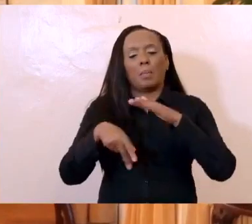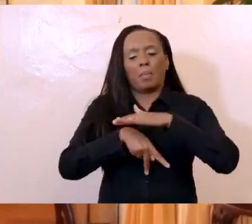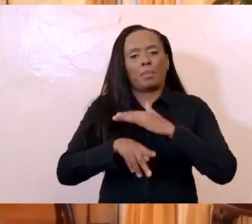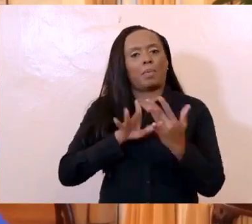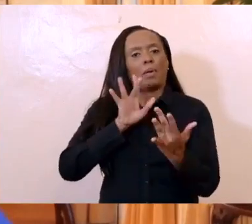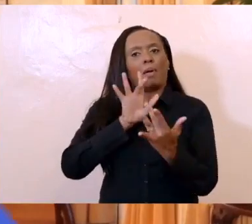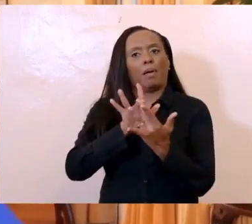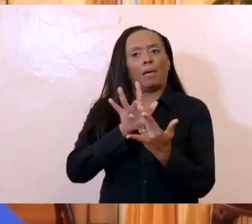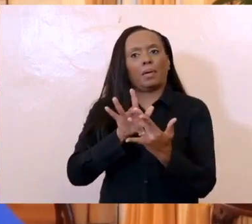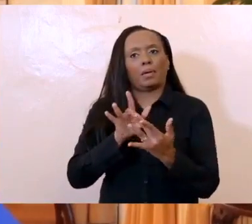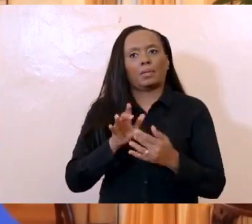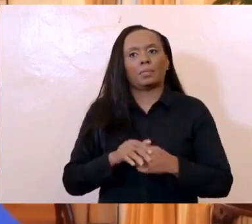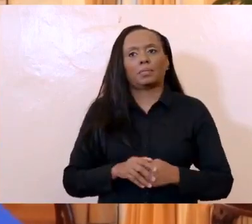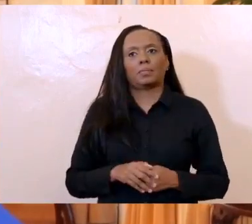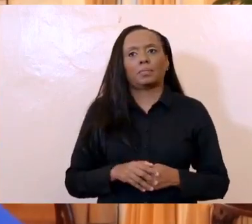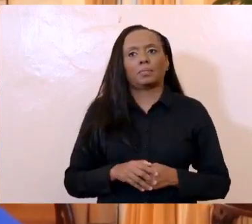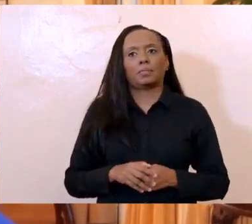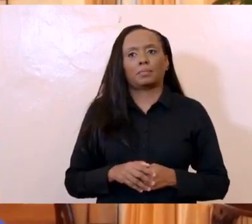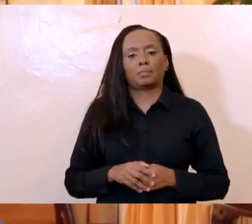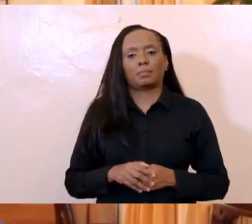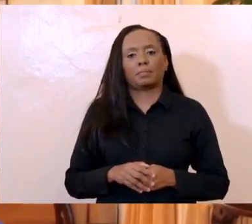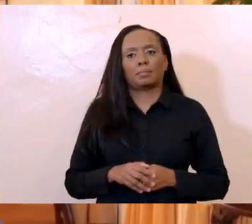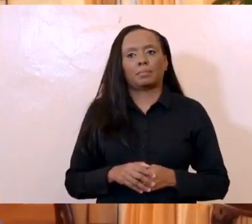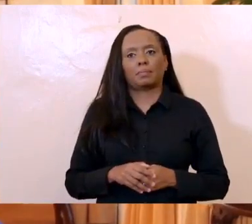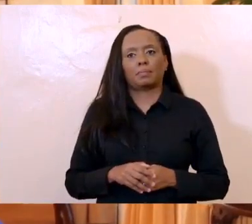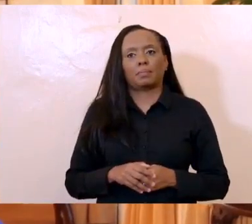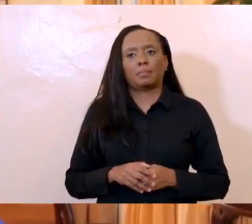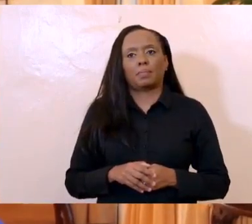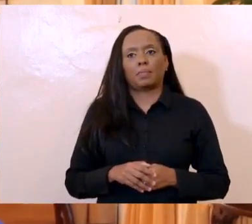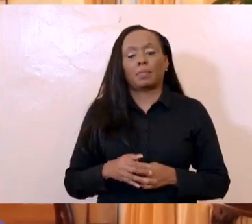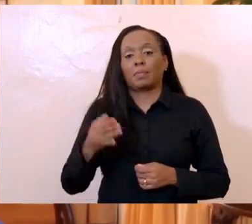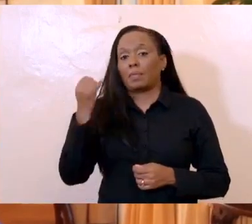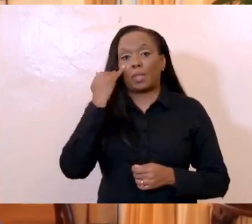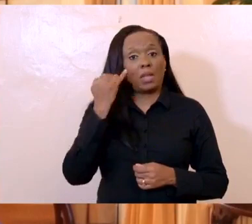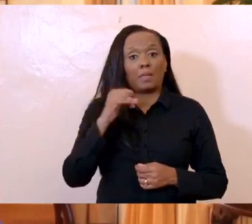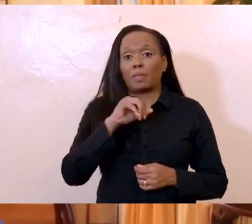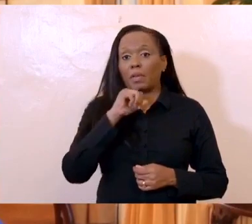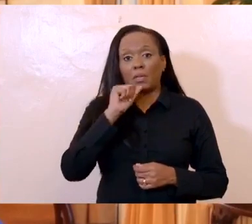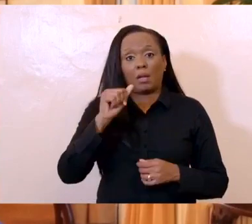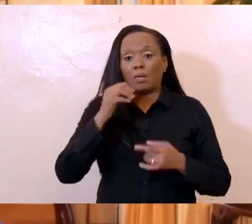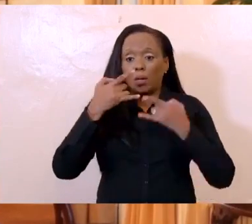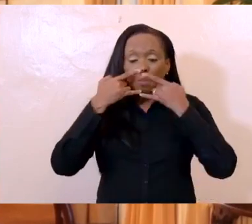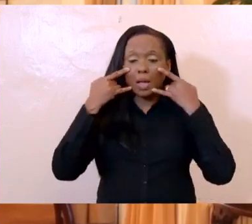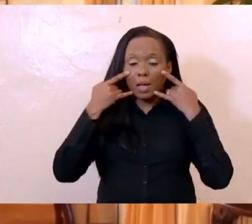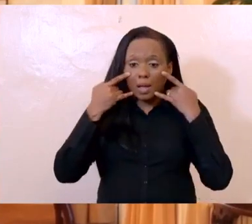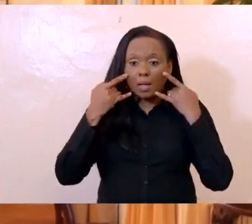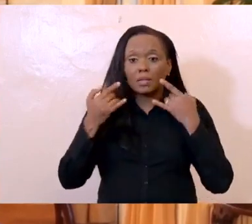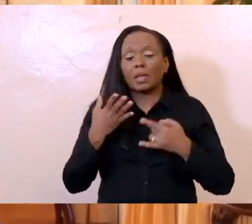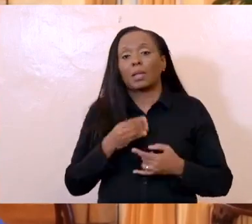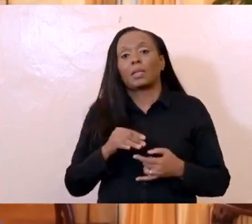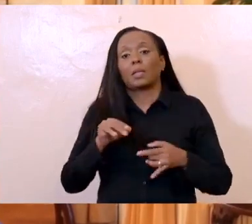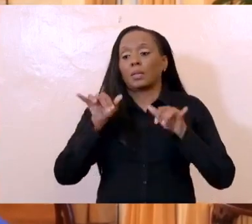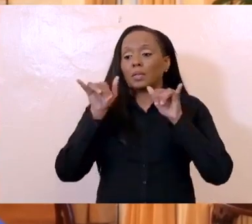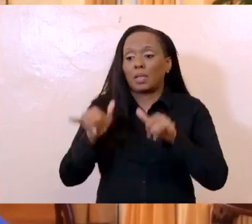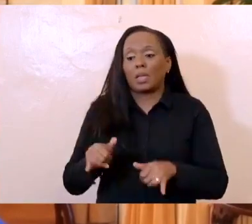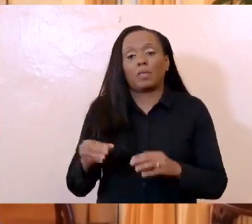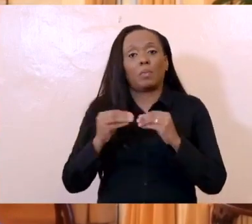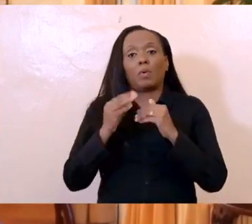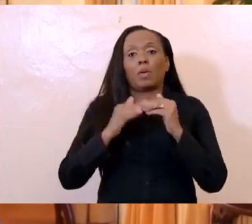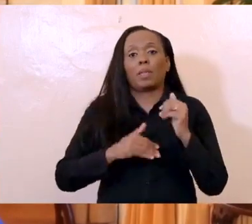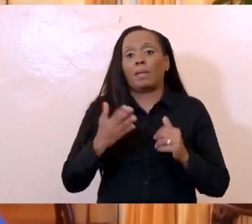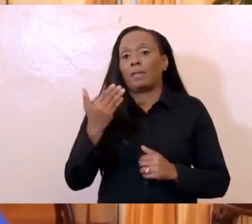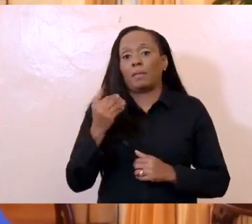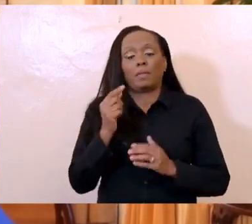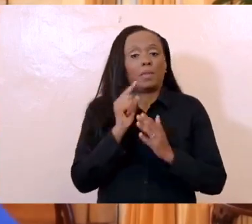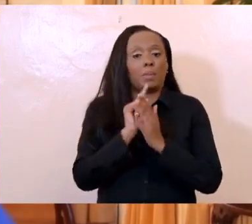are. No mask, contact and exposure 15 minutes or more, and standing under 6 feet from